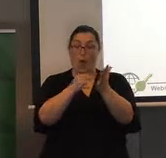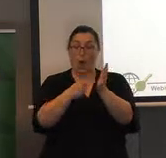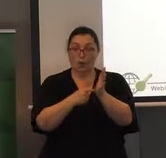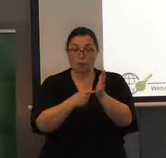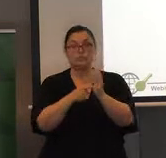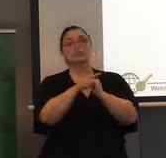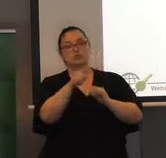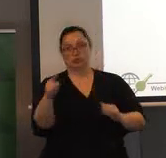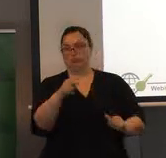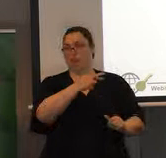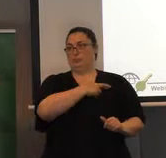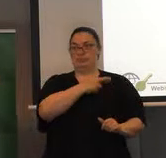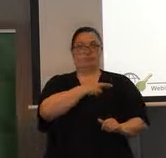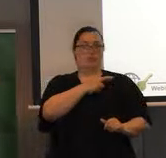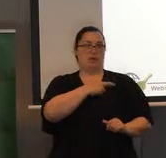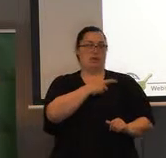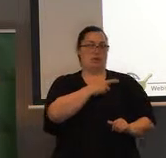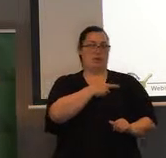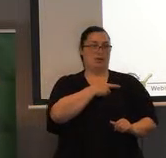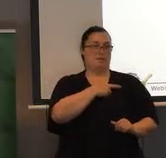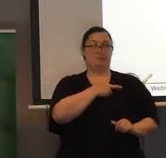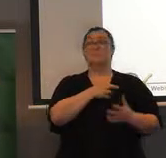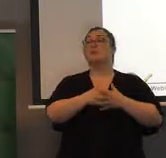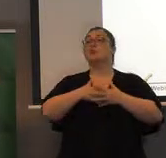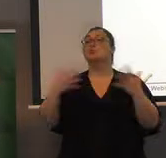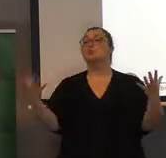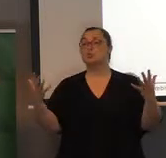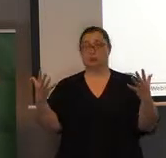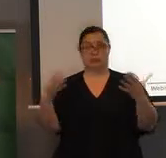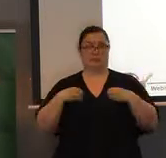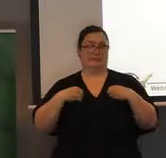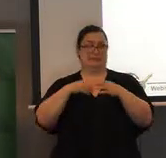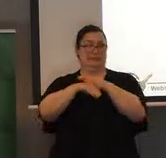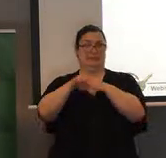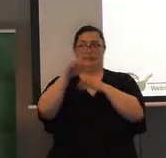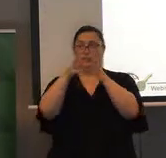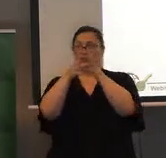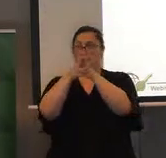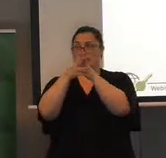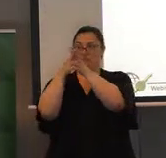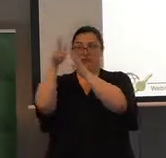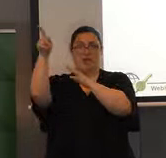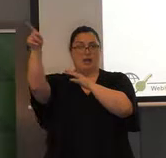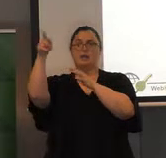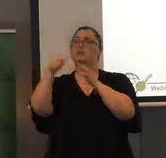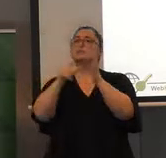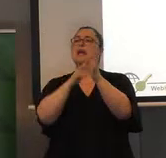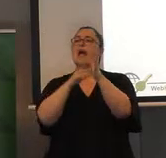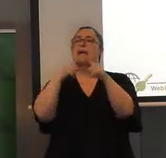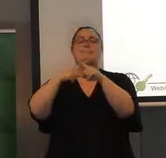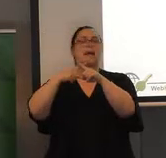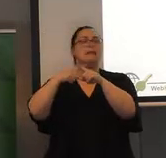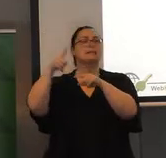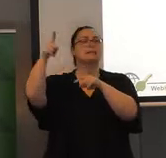you will be held responsible. Massive grocery chain in the US just got sued for this. They were using American Express for the